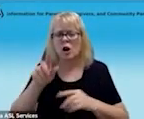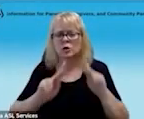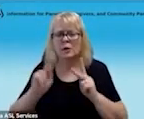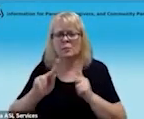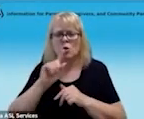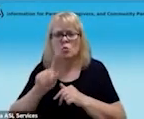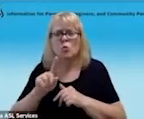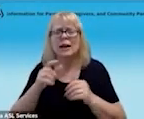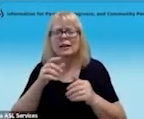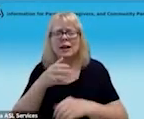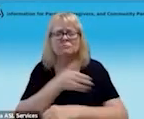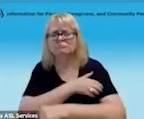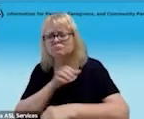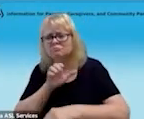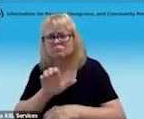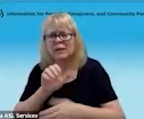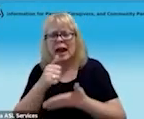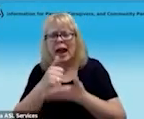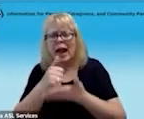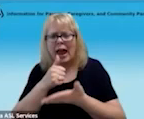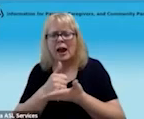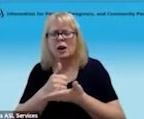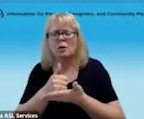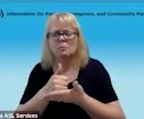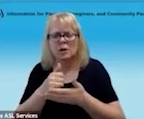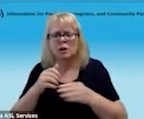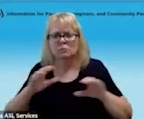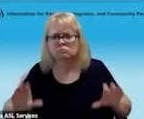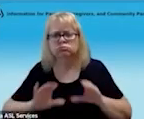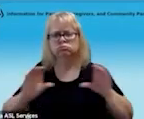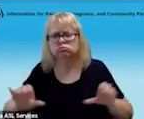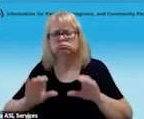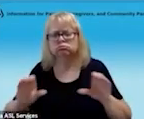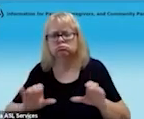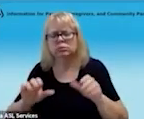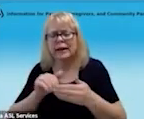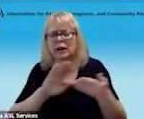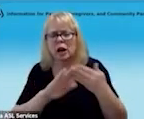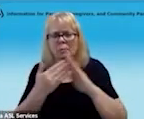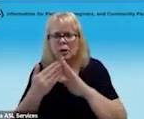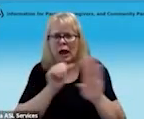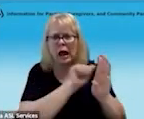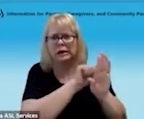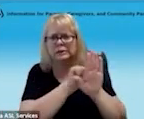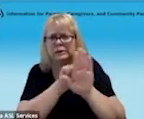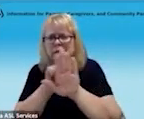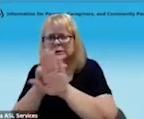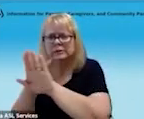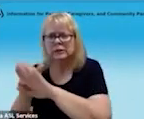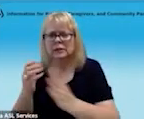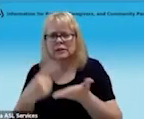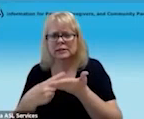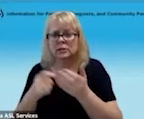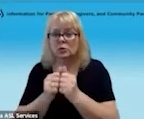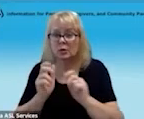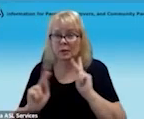with AmeriCorps members, community health workers, student interns, and neighborhood networkers. These people were very, very